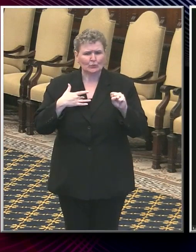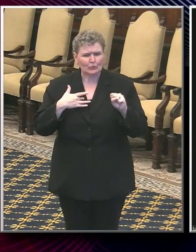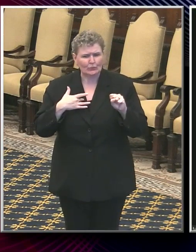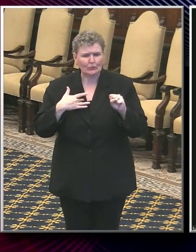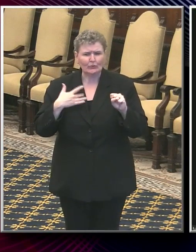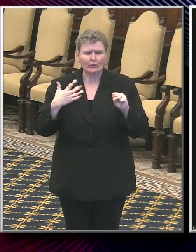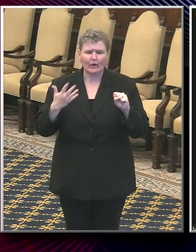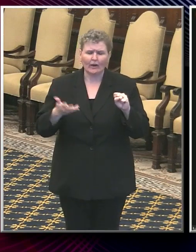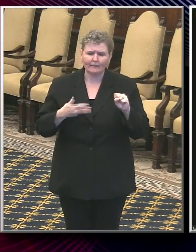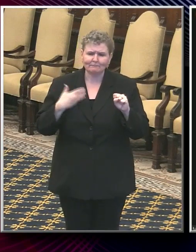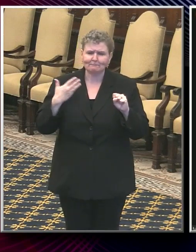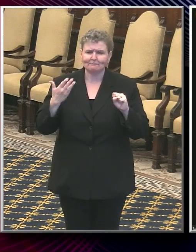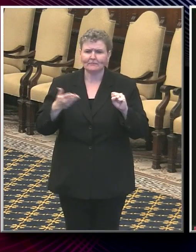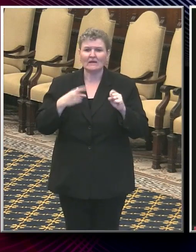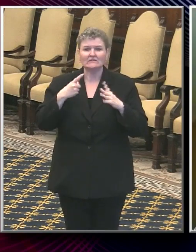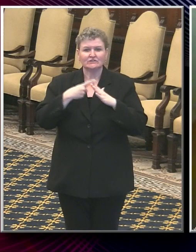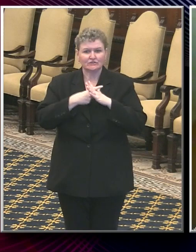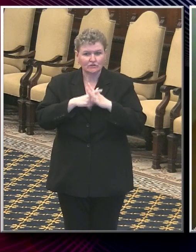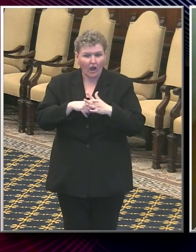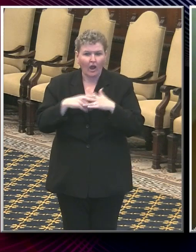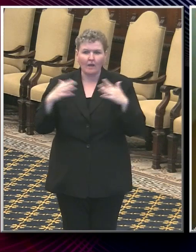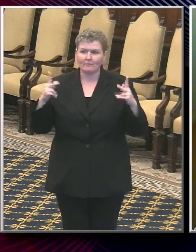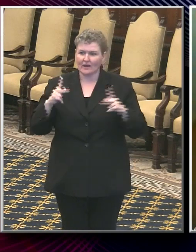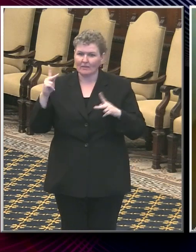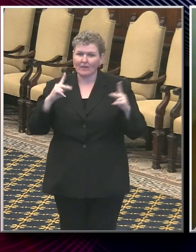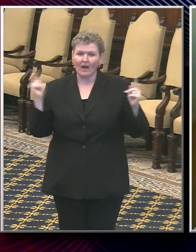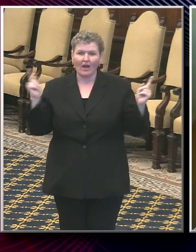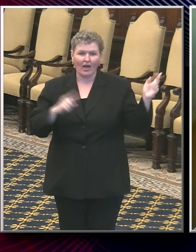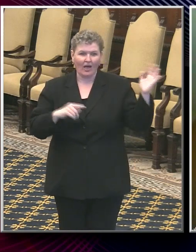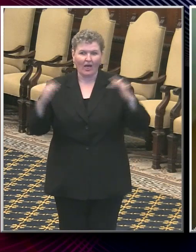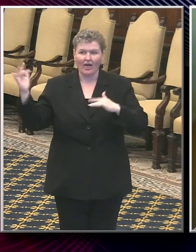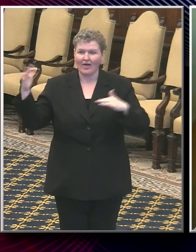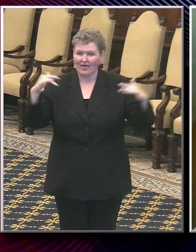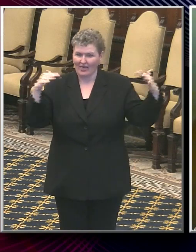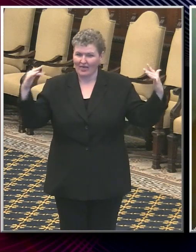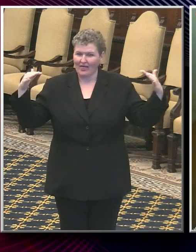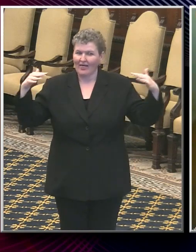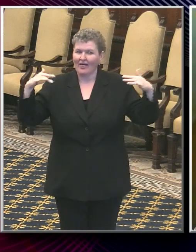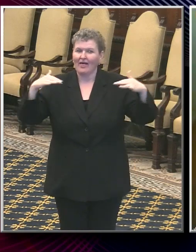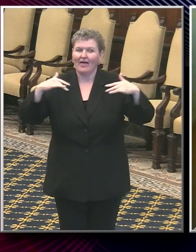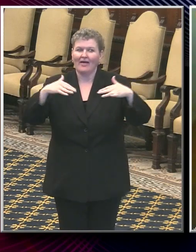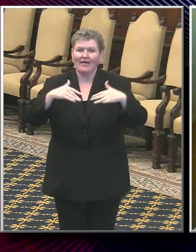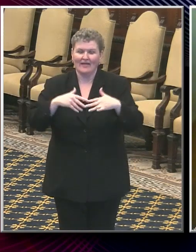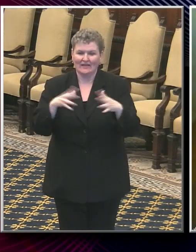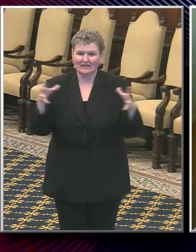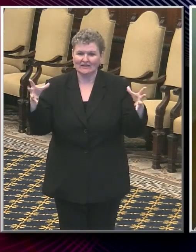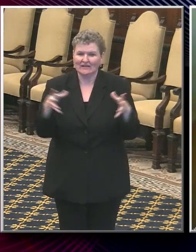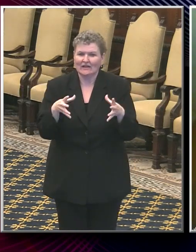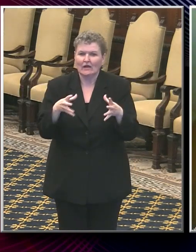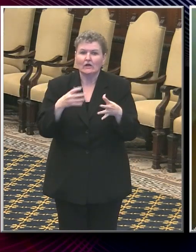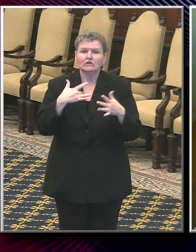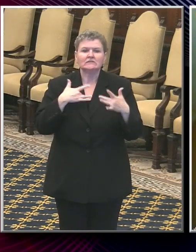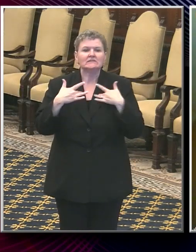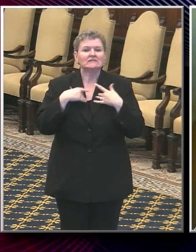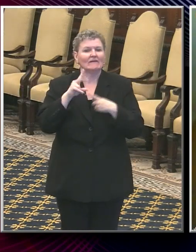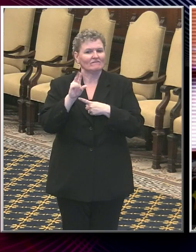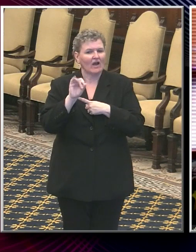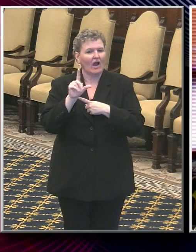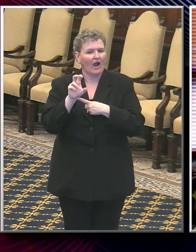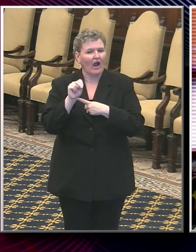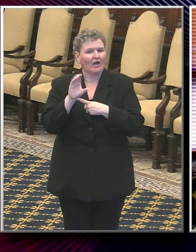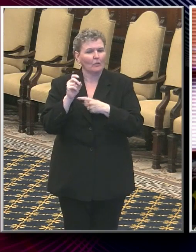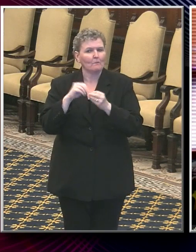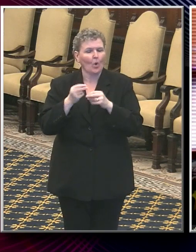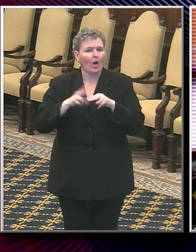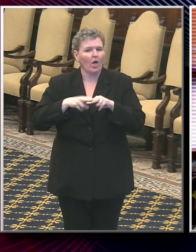to be congregating in places. Is there any concern that this violent trend will continue going through the warmer months?